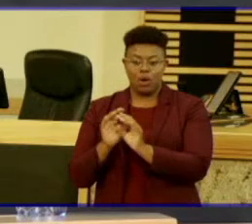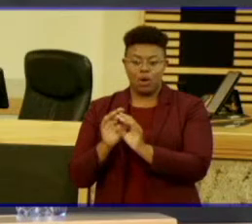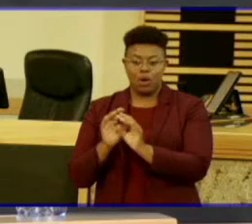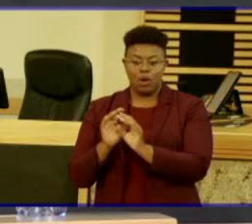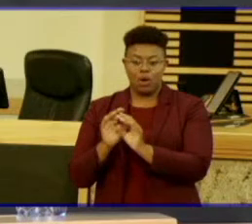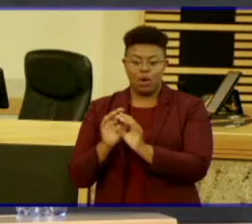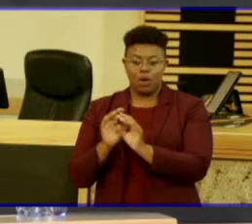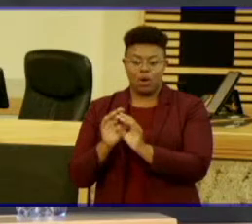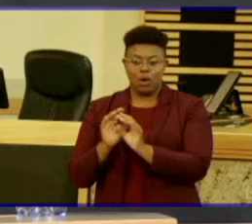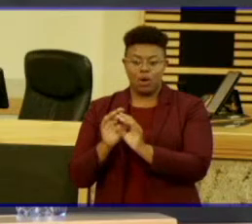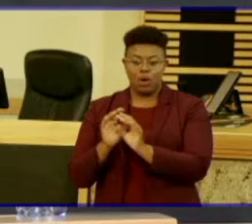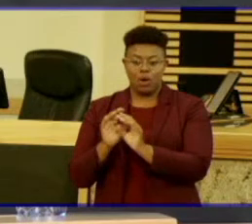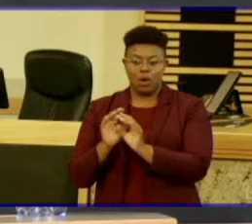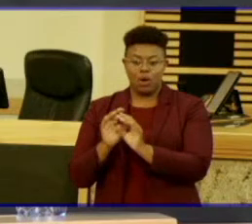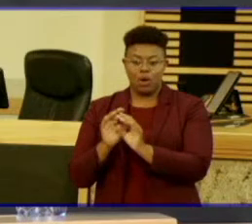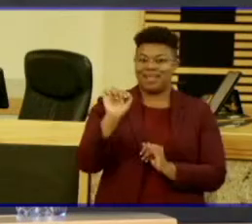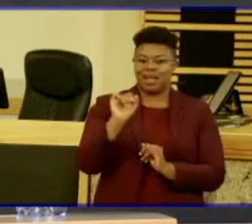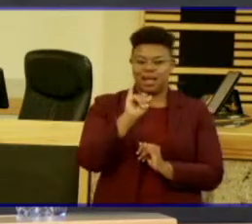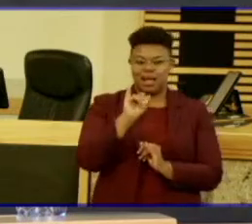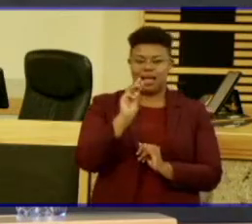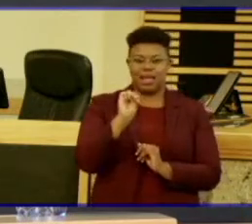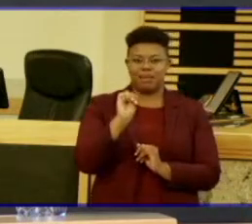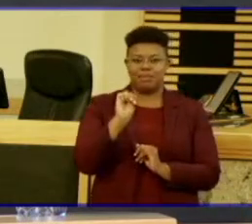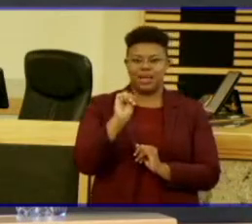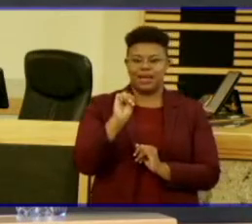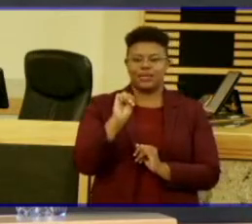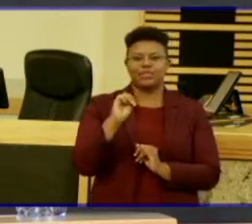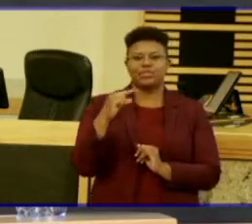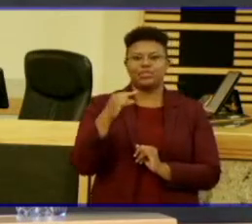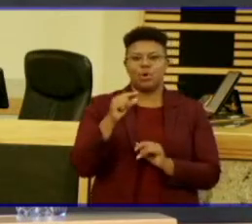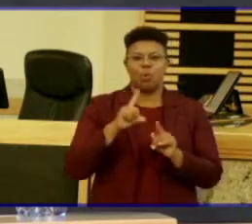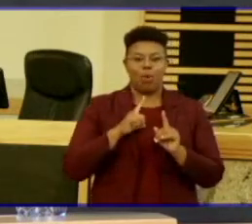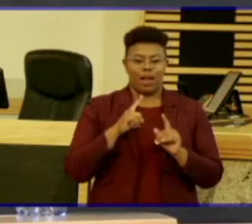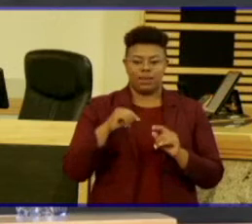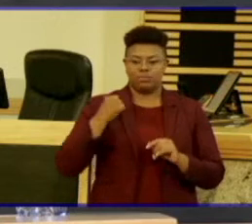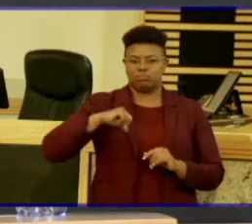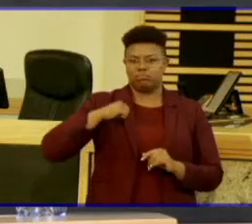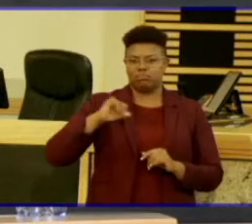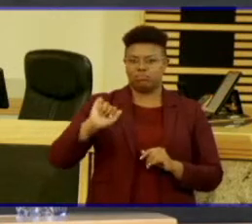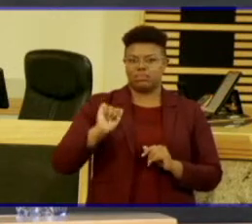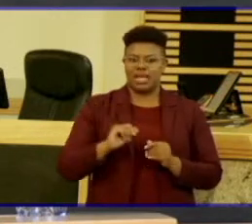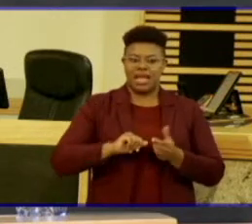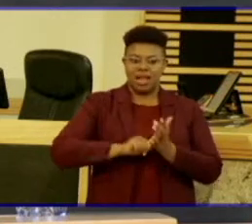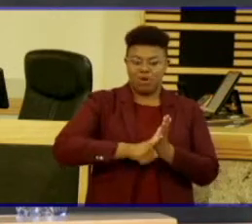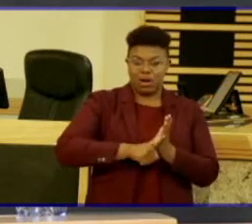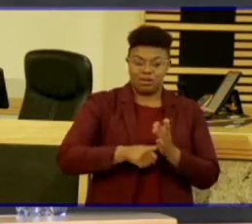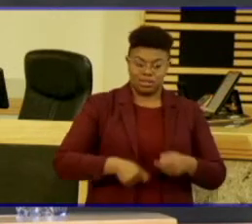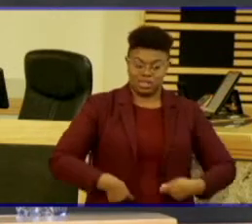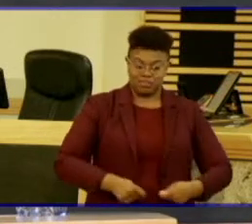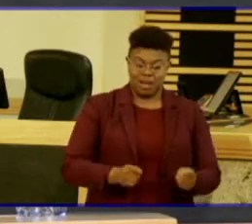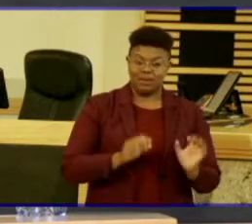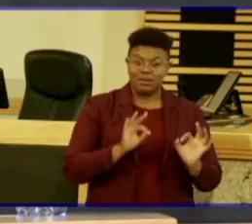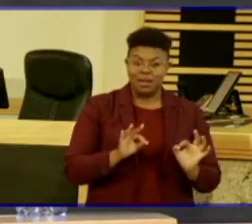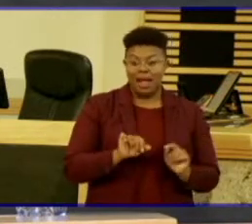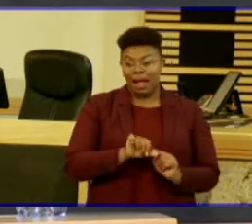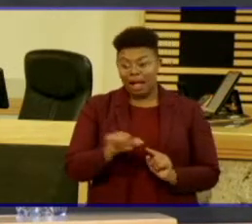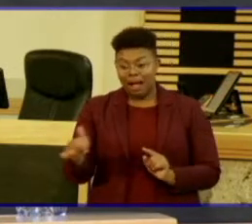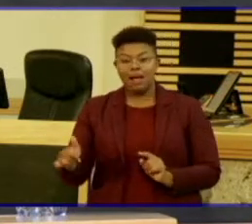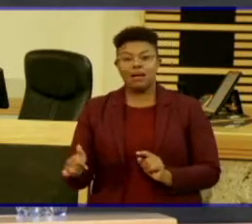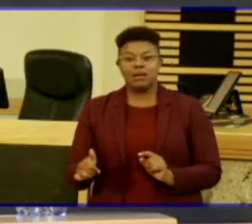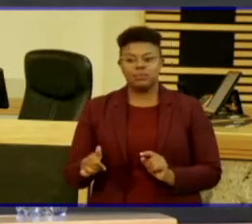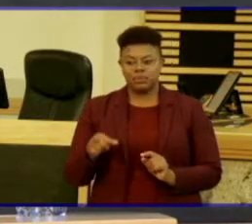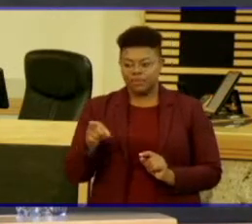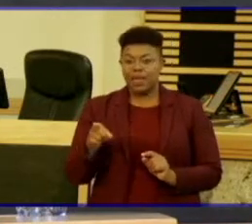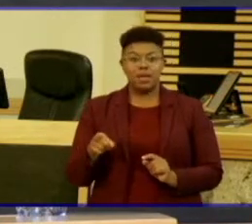MIG, their MIG, a municipal infrastructure grant, and other infrastructure budgets properly. We'll use this